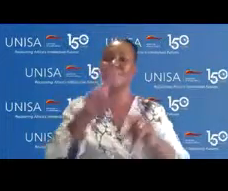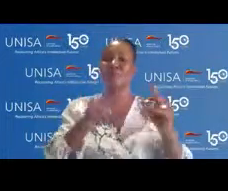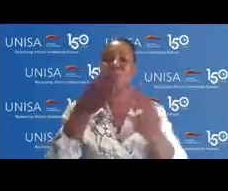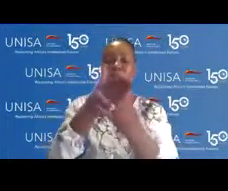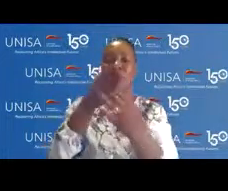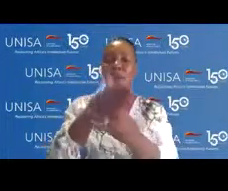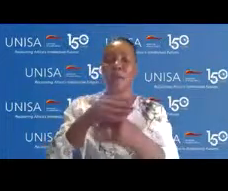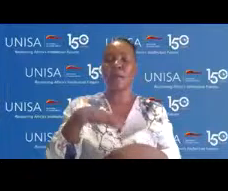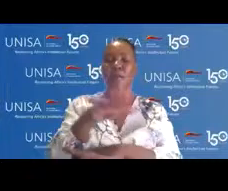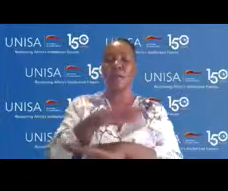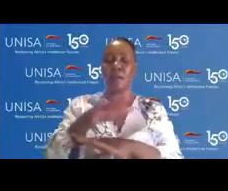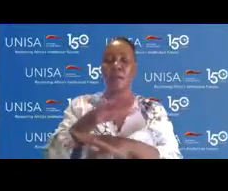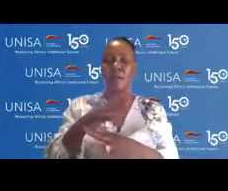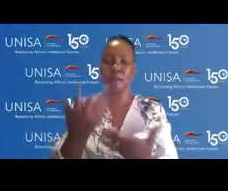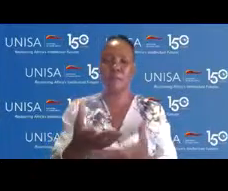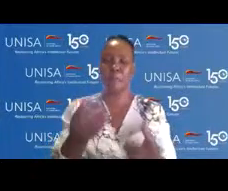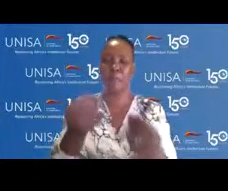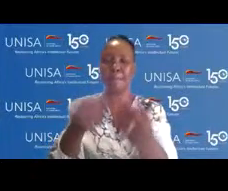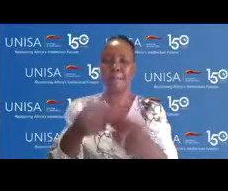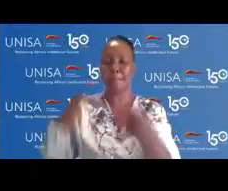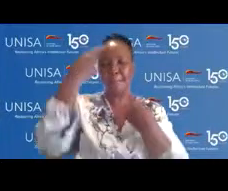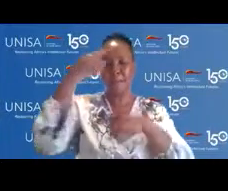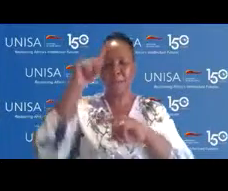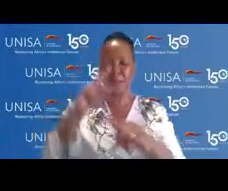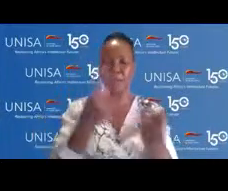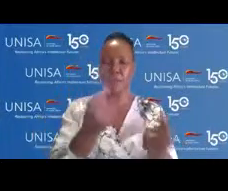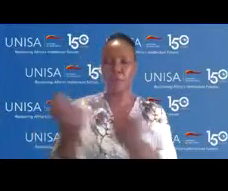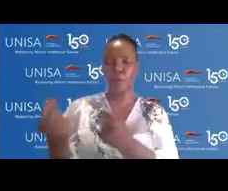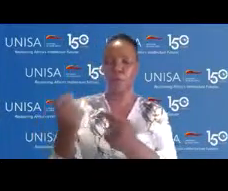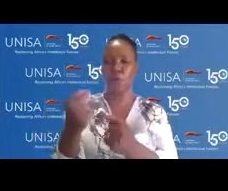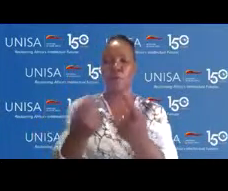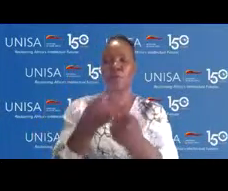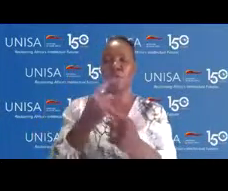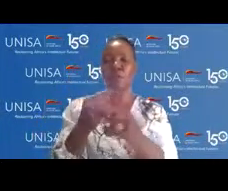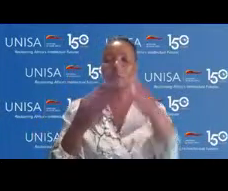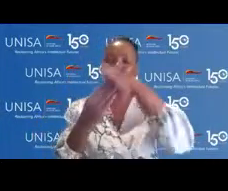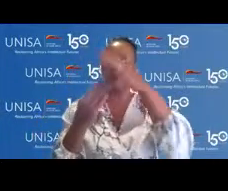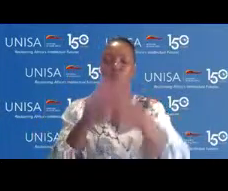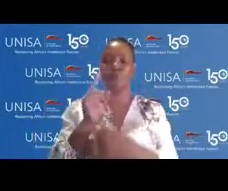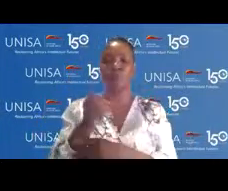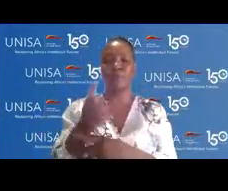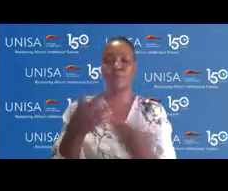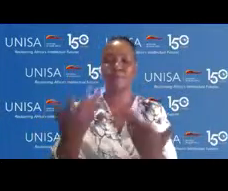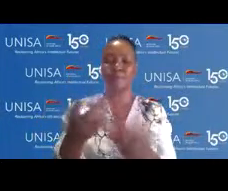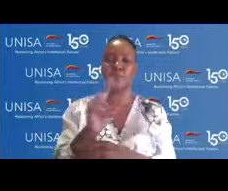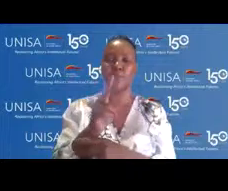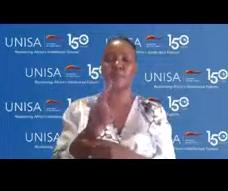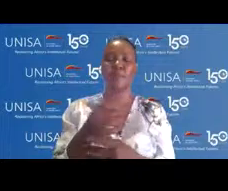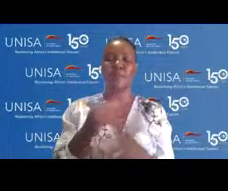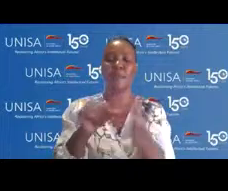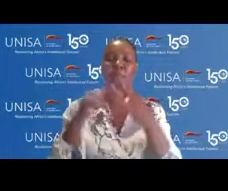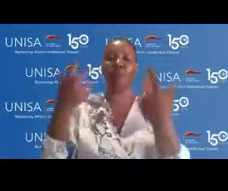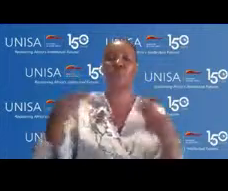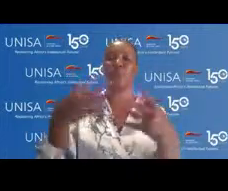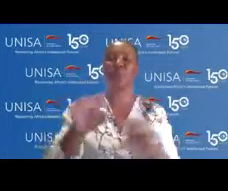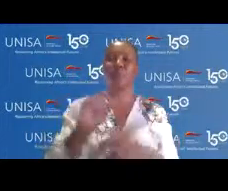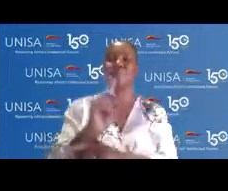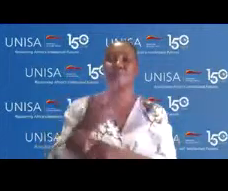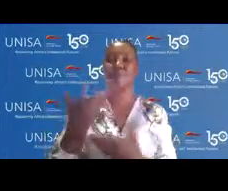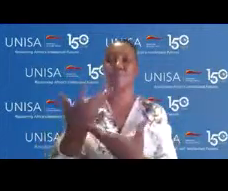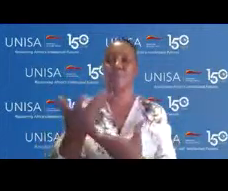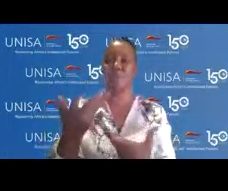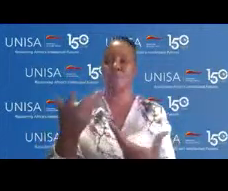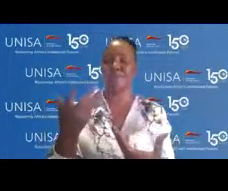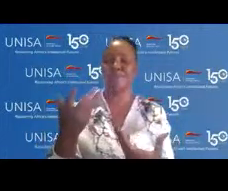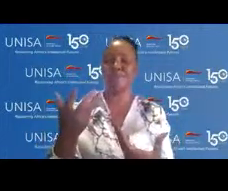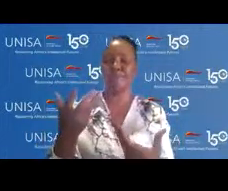to edit your profile, you can do it from the top as well. And then also very importantly is